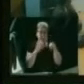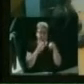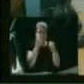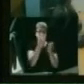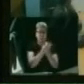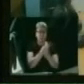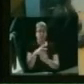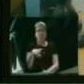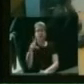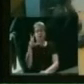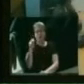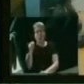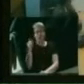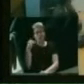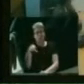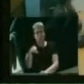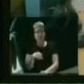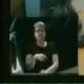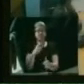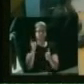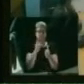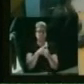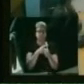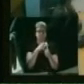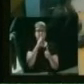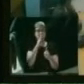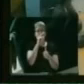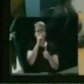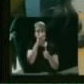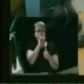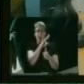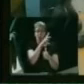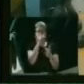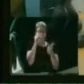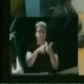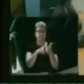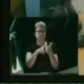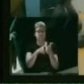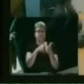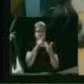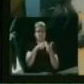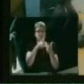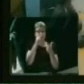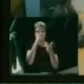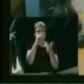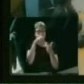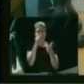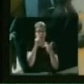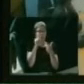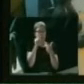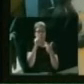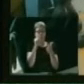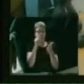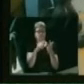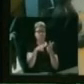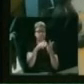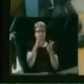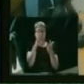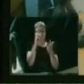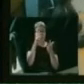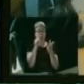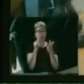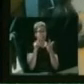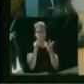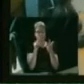No. Commissioner Brantley votes no. Commissioner Thomas. No. Commissioner Thomas votes no. Commissioner